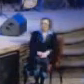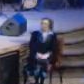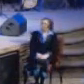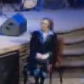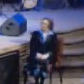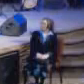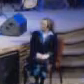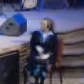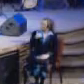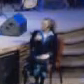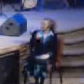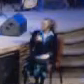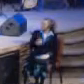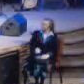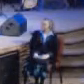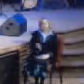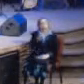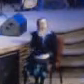Oh, yeah, that's better.